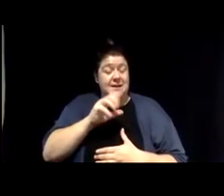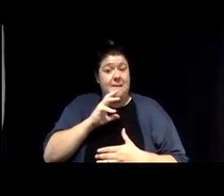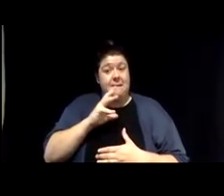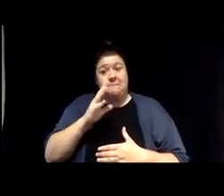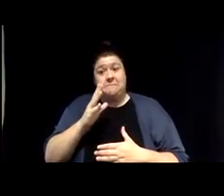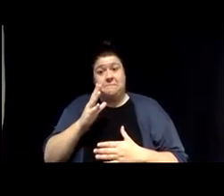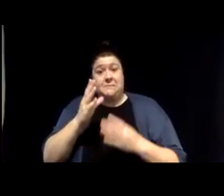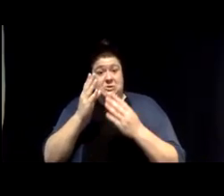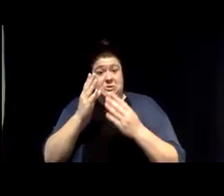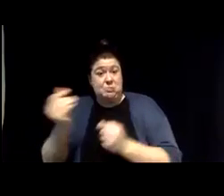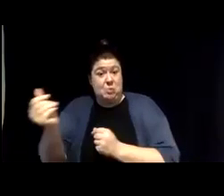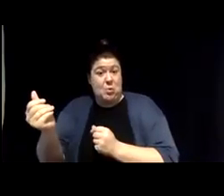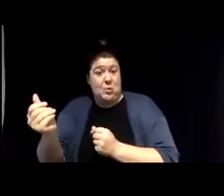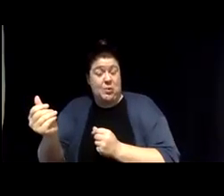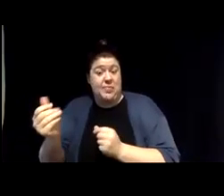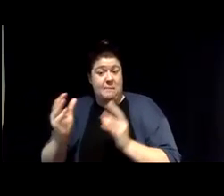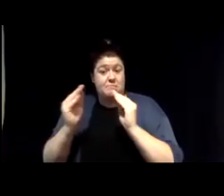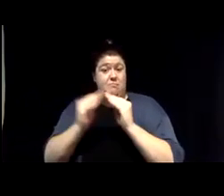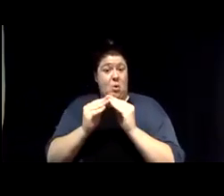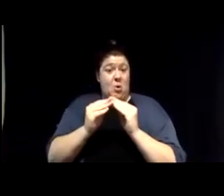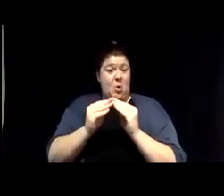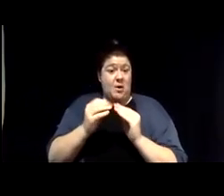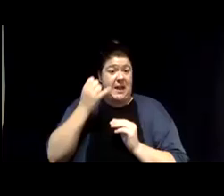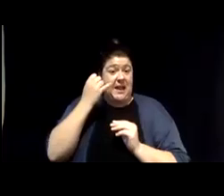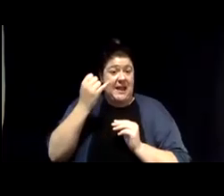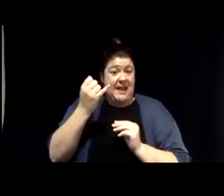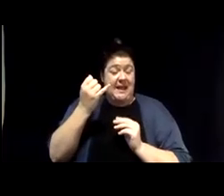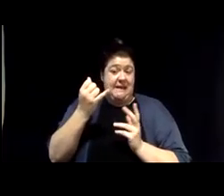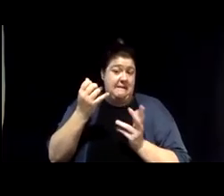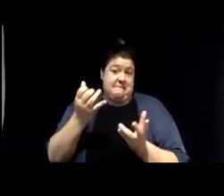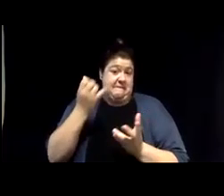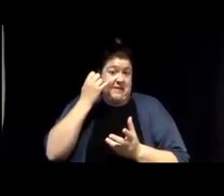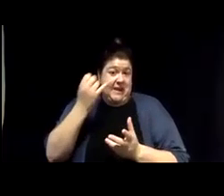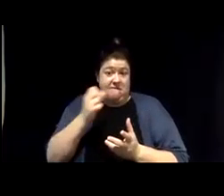as smoothly as if they were speaking the same language.